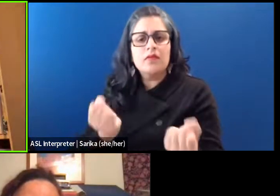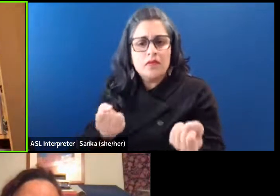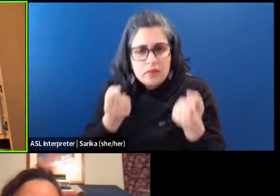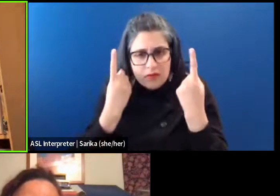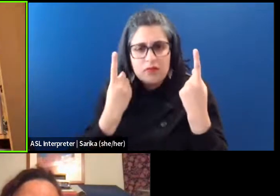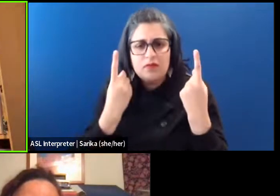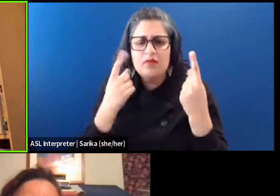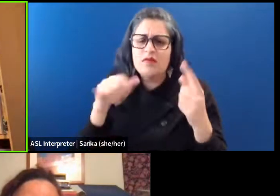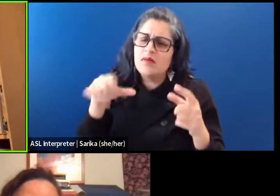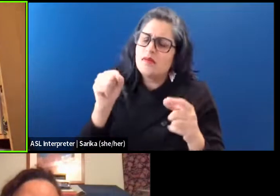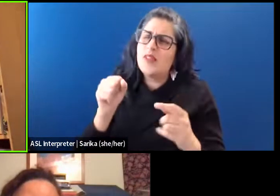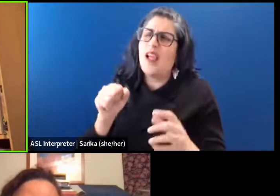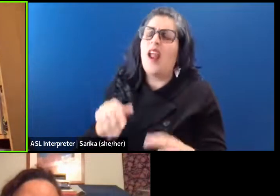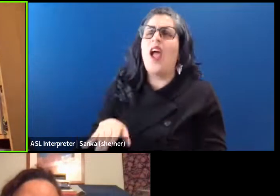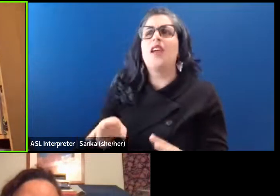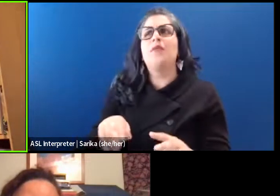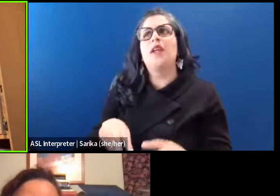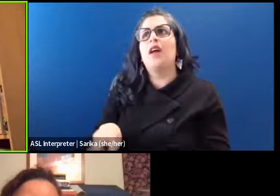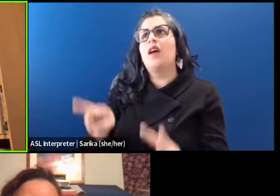wholeheartedly admire,